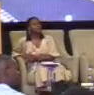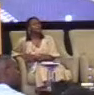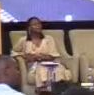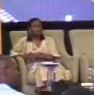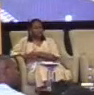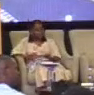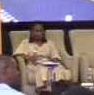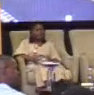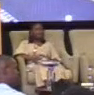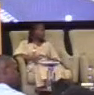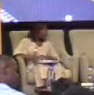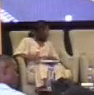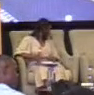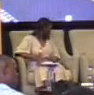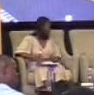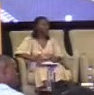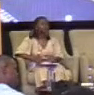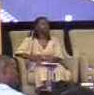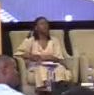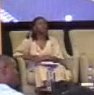Oh,